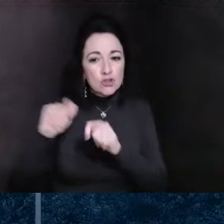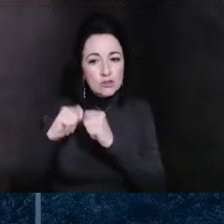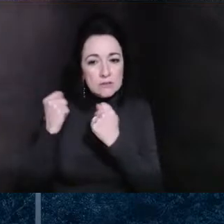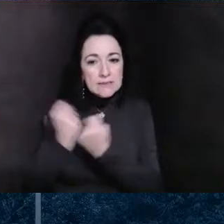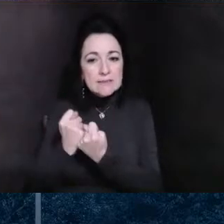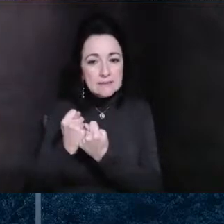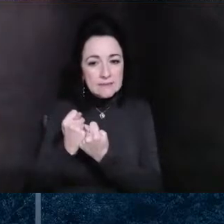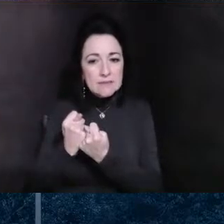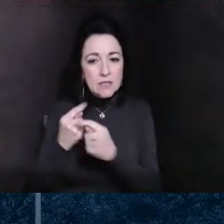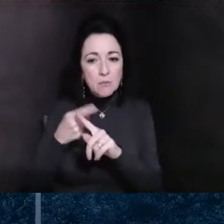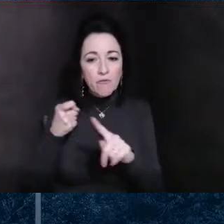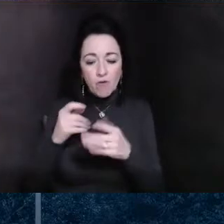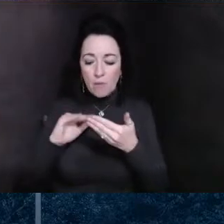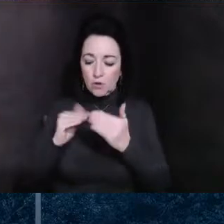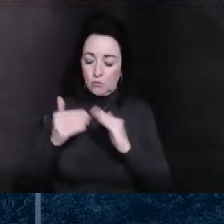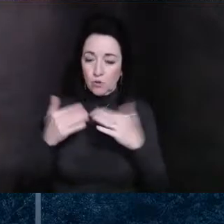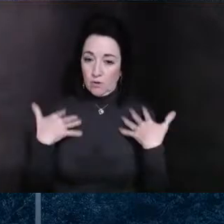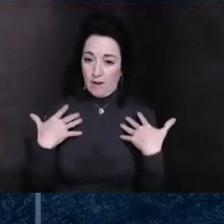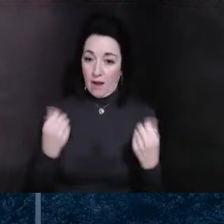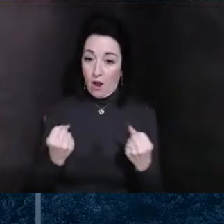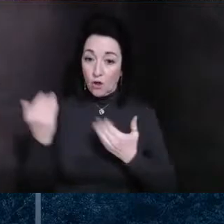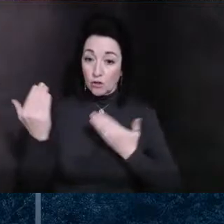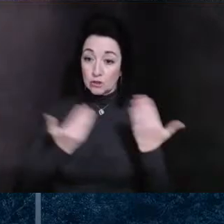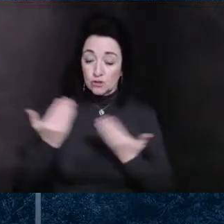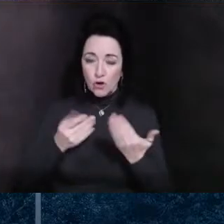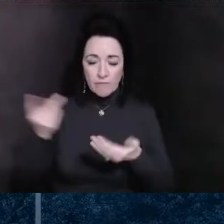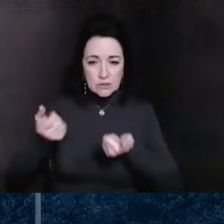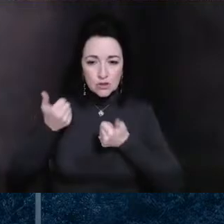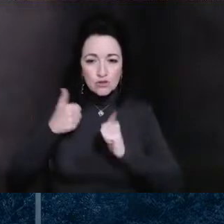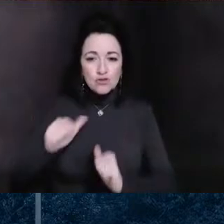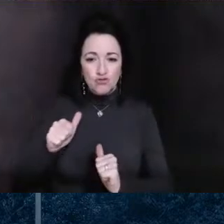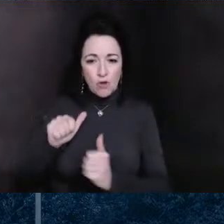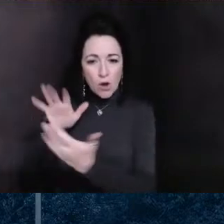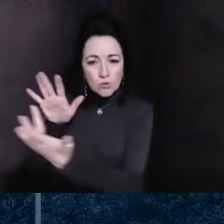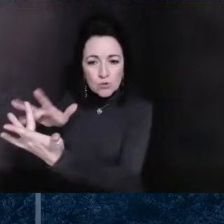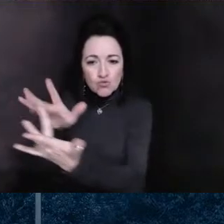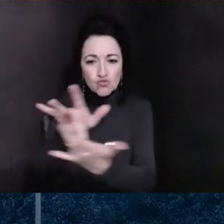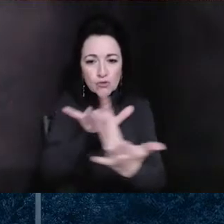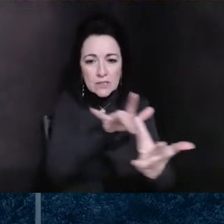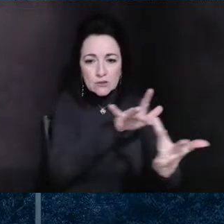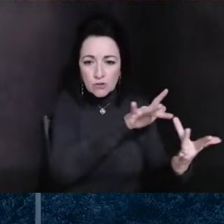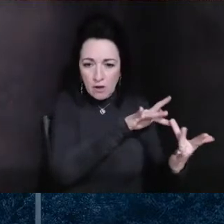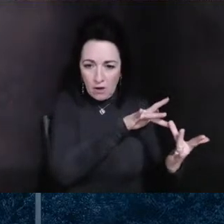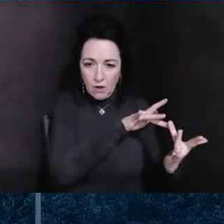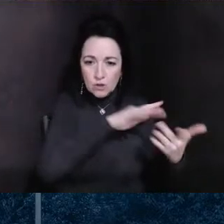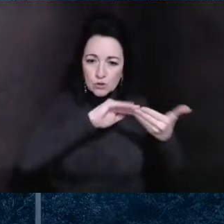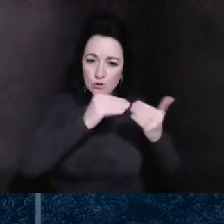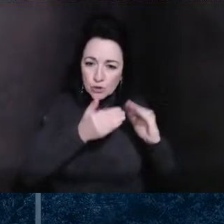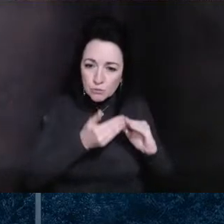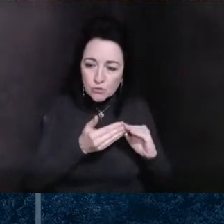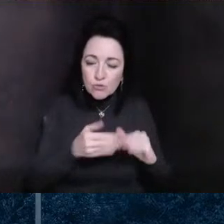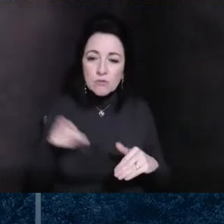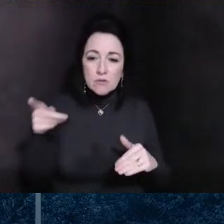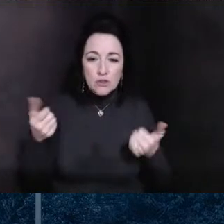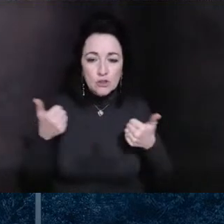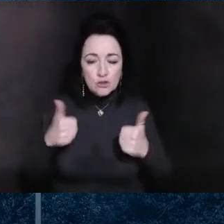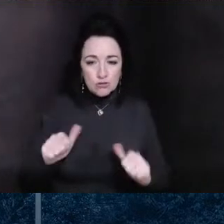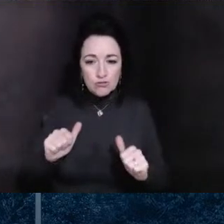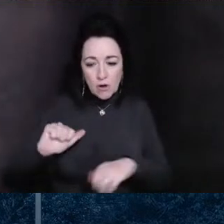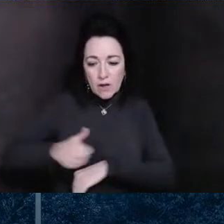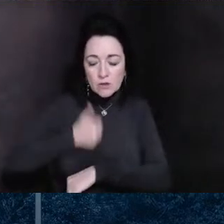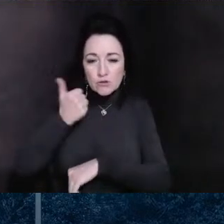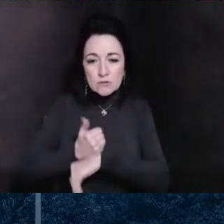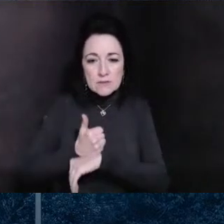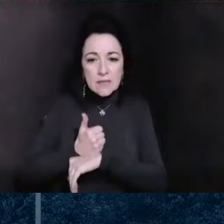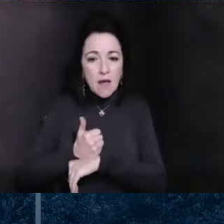from Community Health Services is gearing up to start doing some vaccination in partnership with the